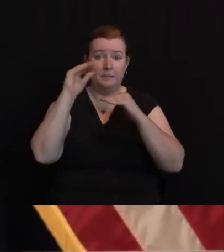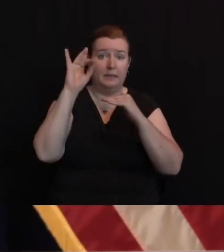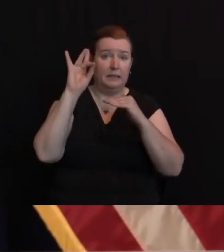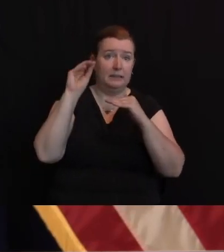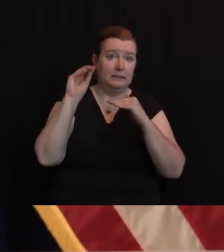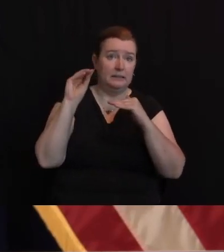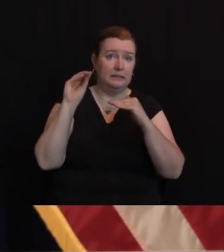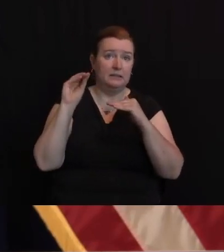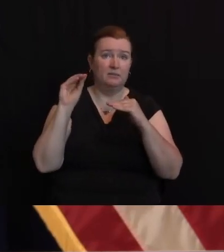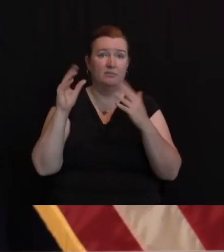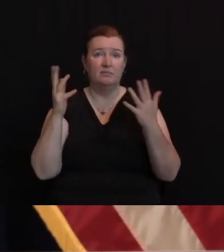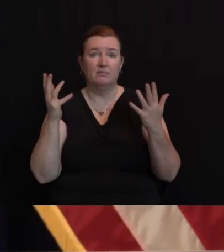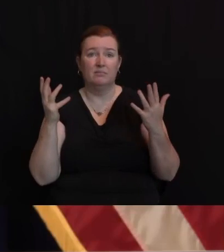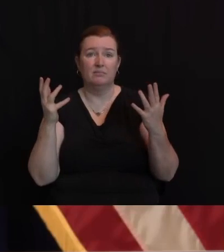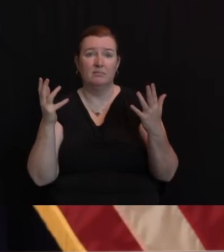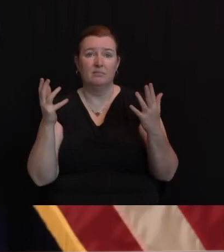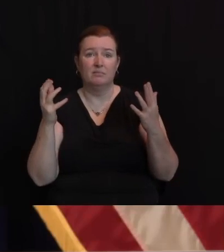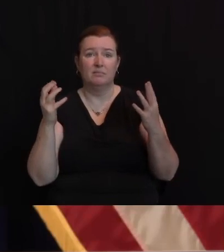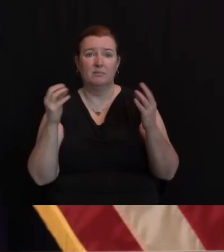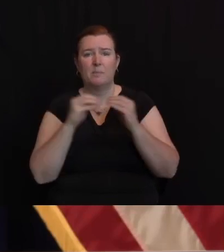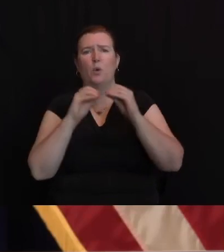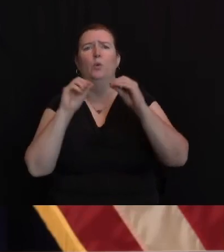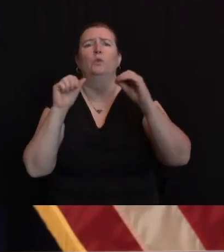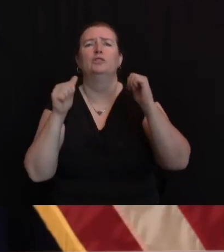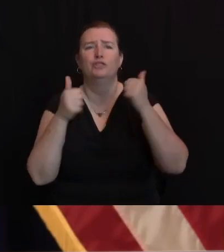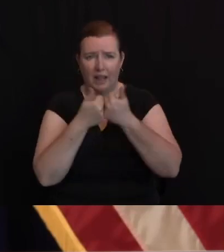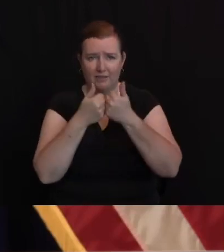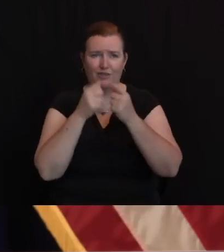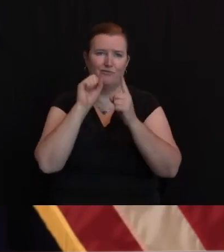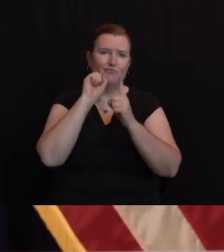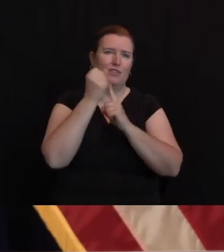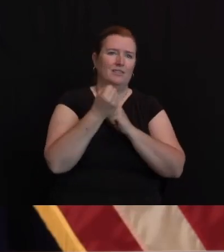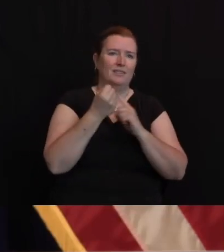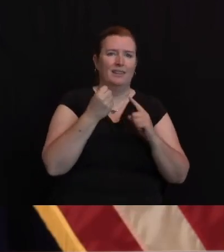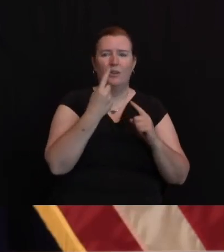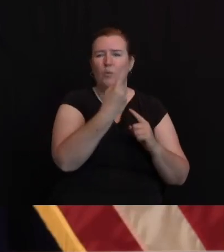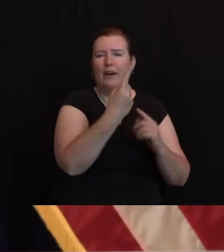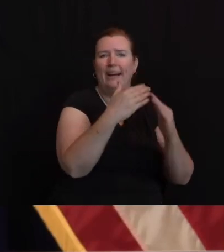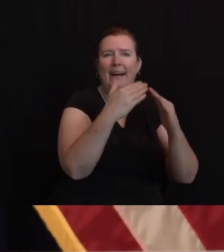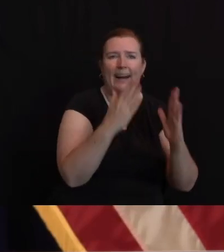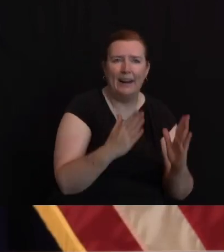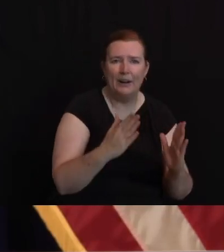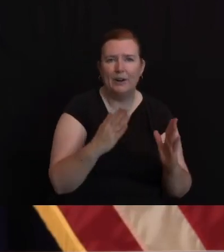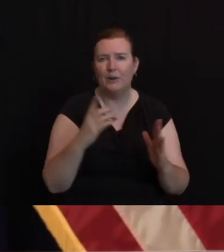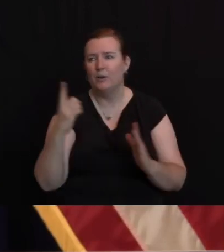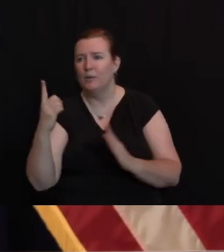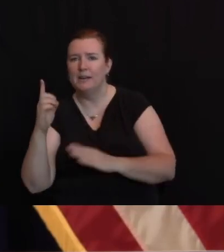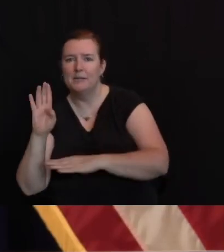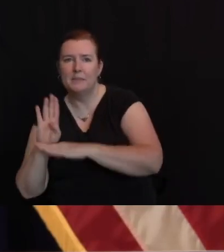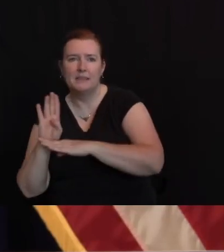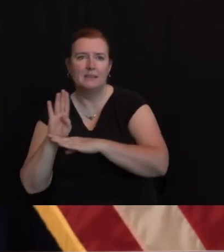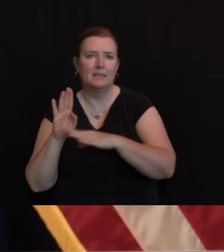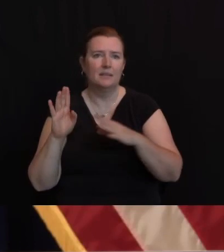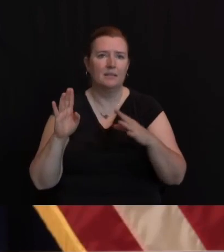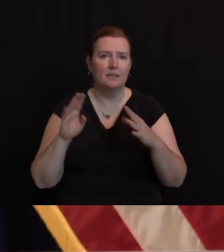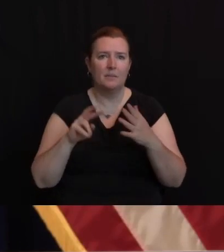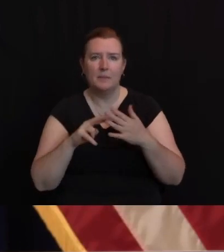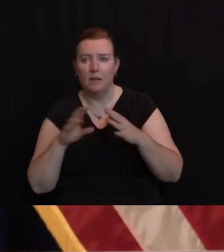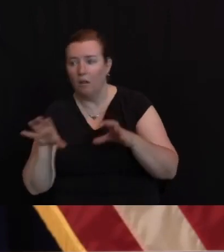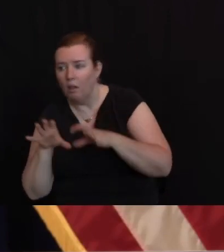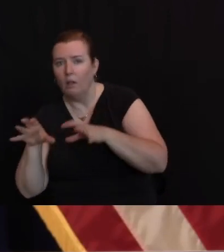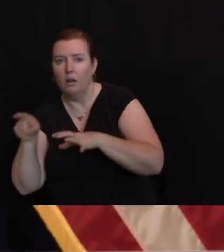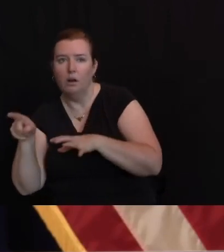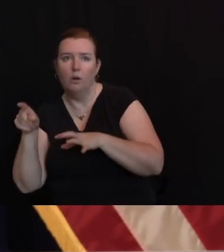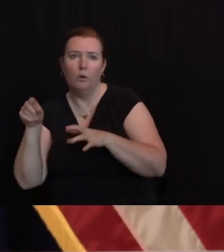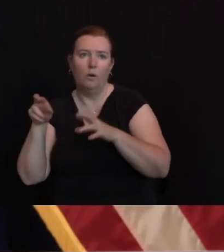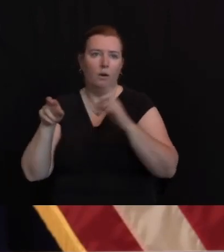more difficult situations where there are isolated cases, which take obviously a lot more time